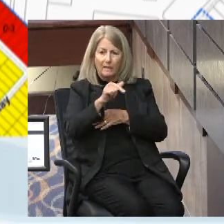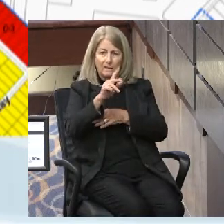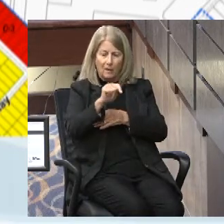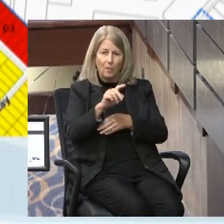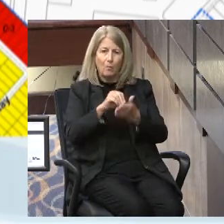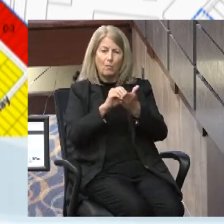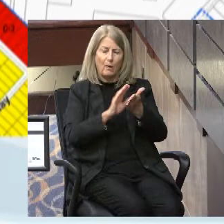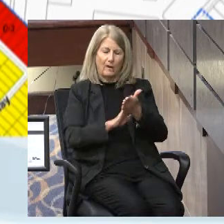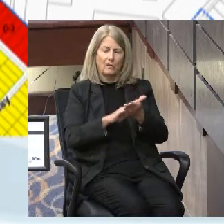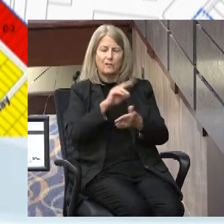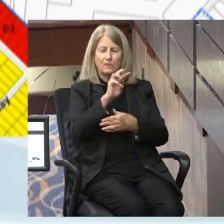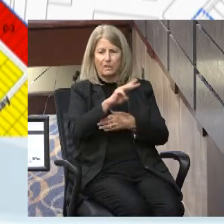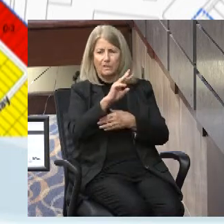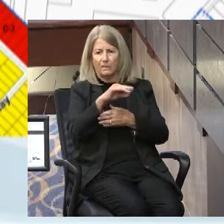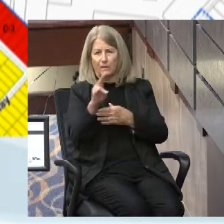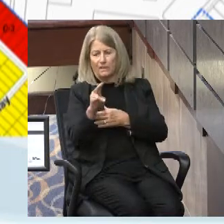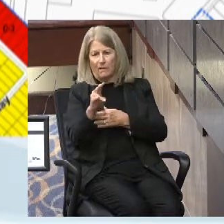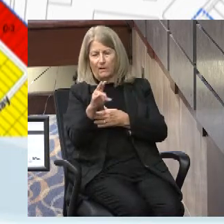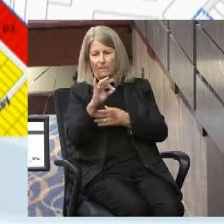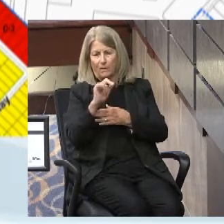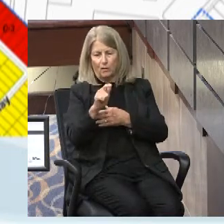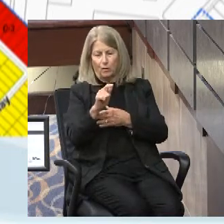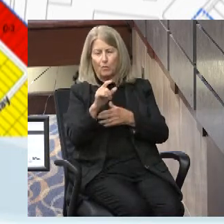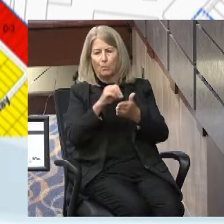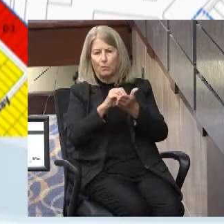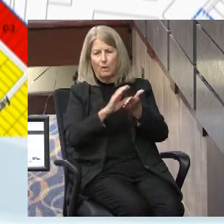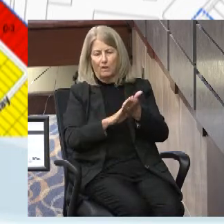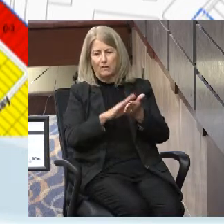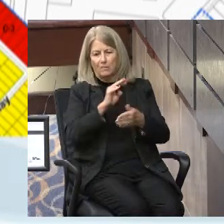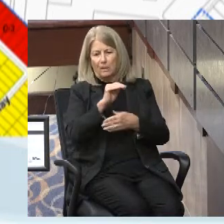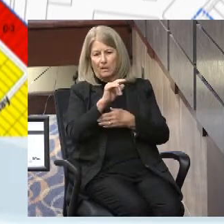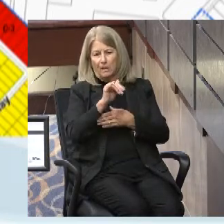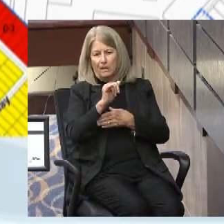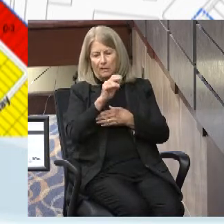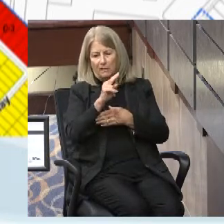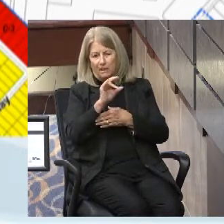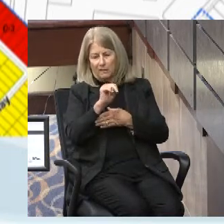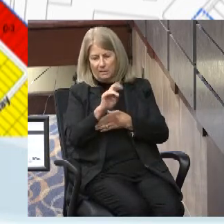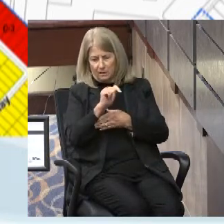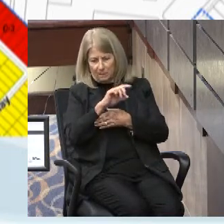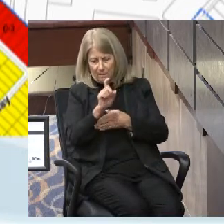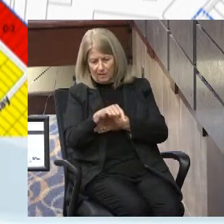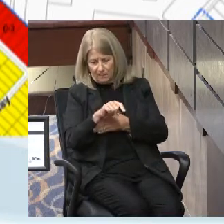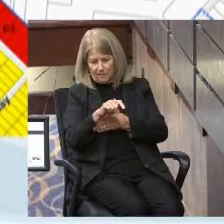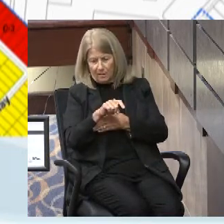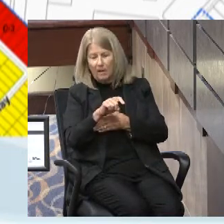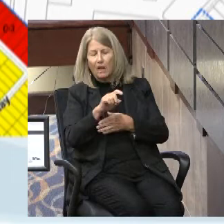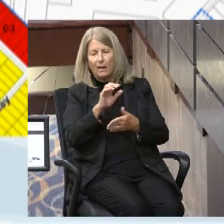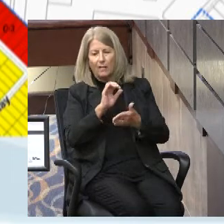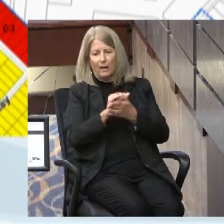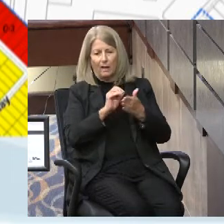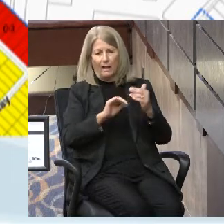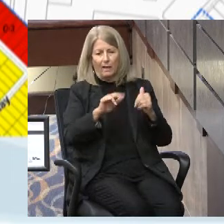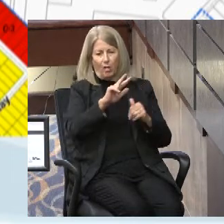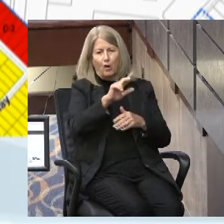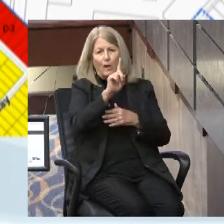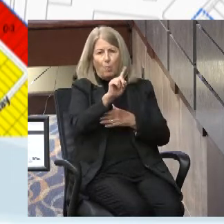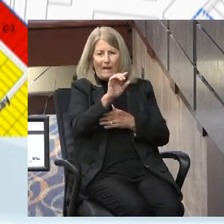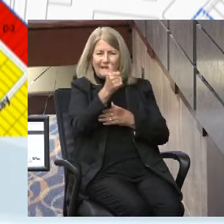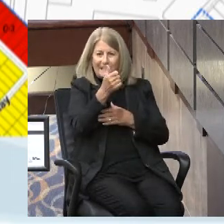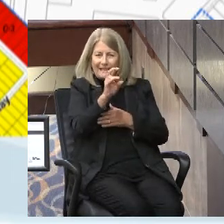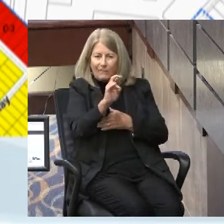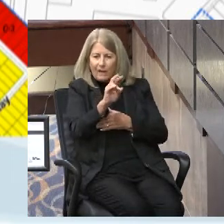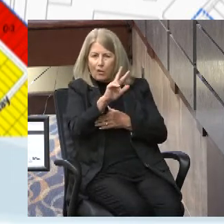77 of the official public records of McLennan County, Texas, and being all of the tracts of land commonly known as 3117,